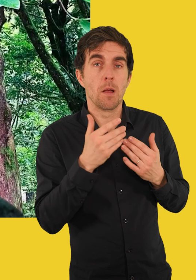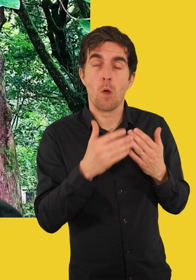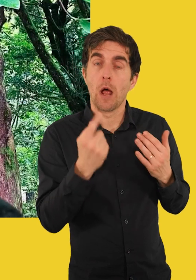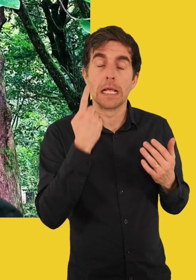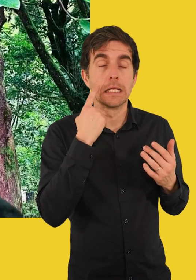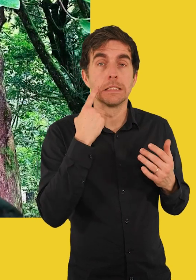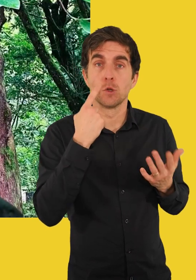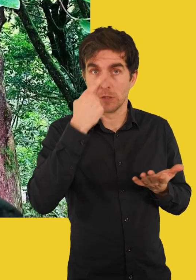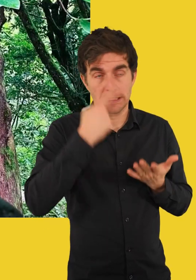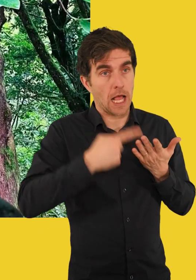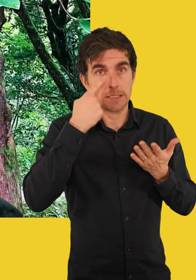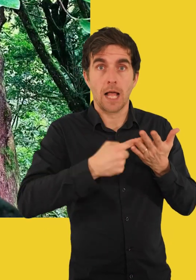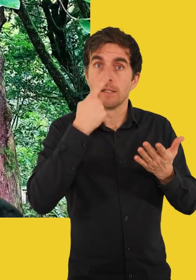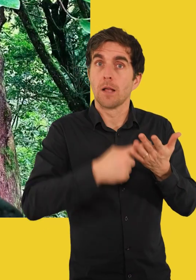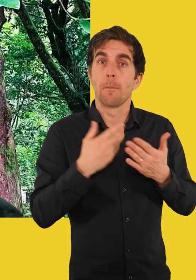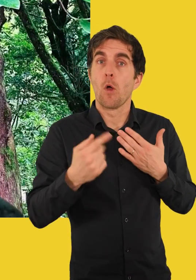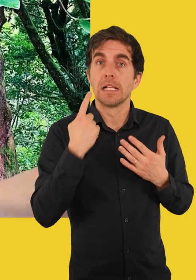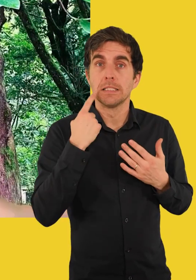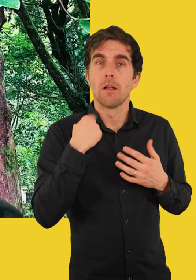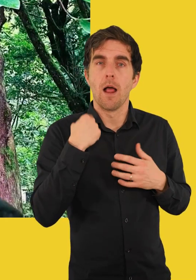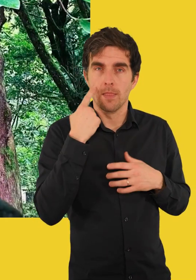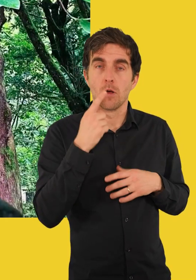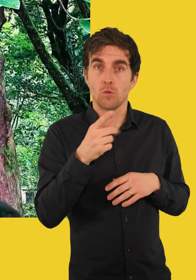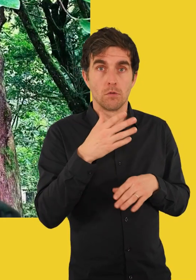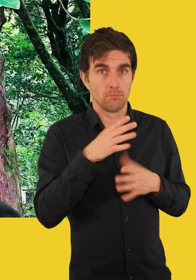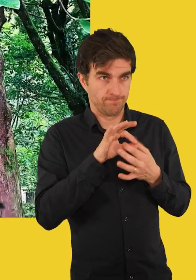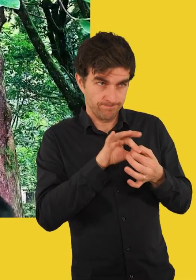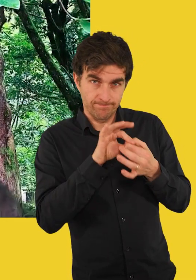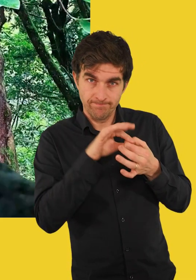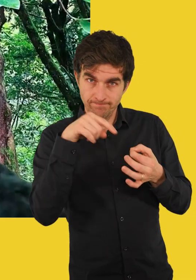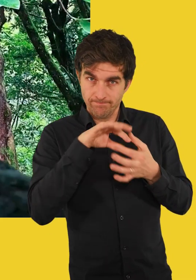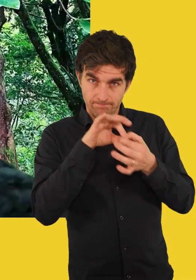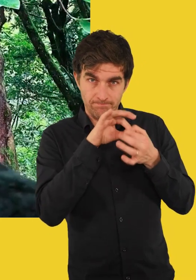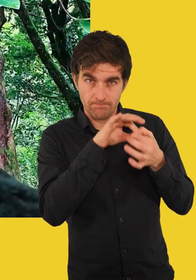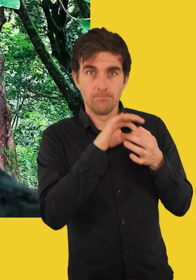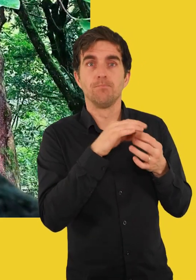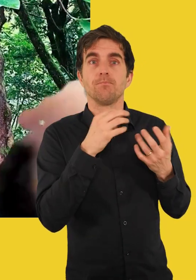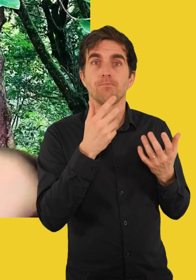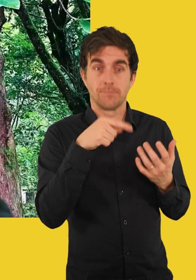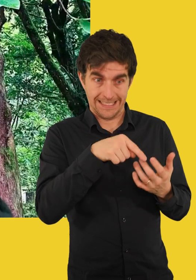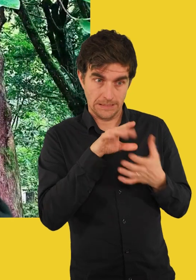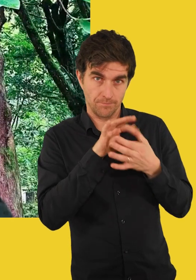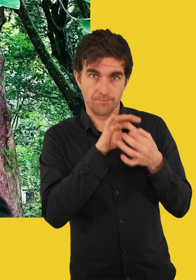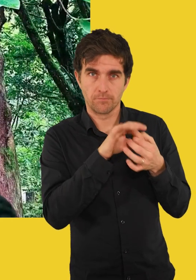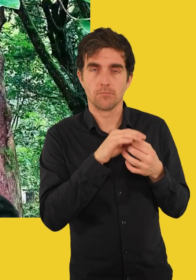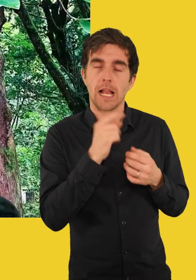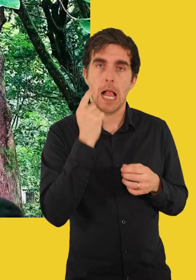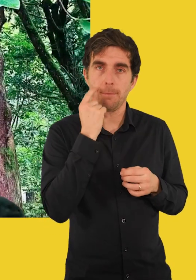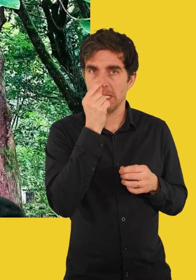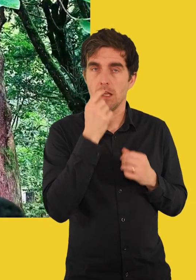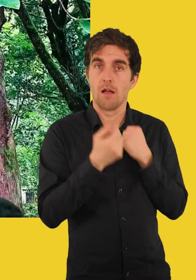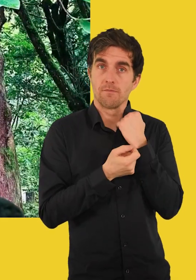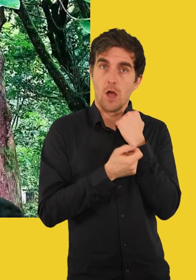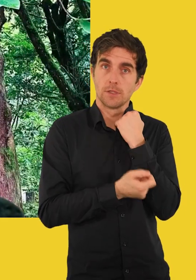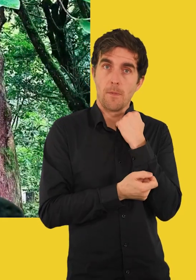easier thing to decide. And I also think when you're working in relationships, when you're in these spaces where you're vulnerable and